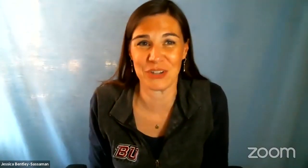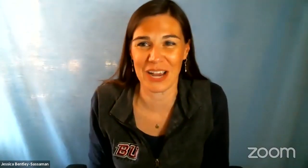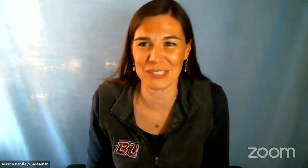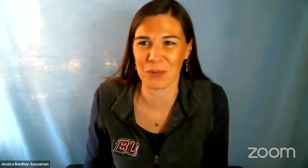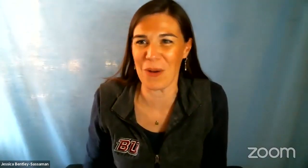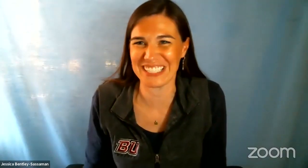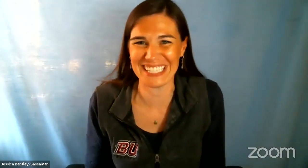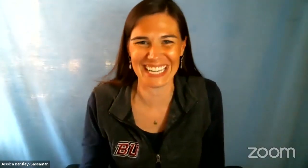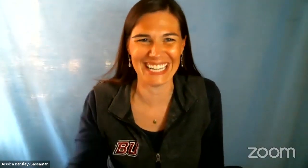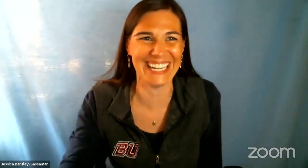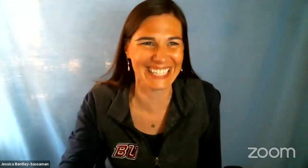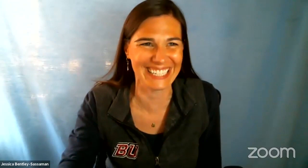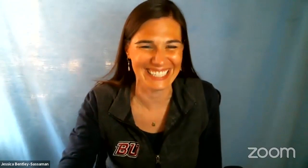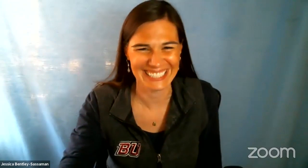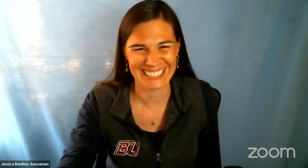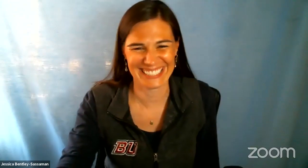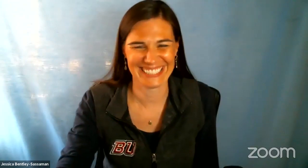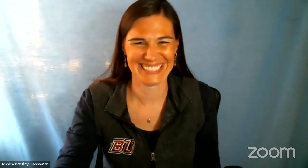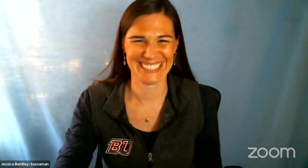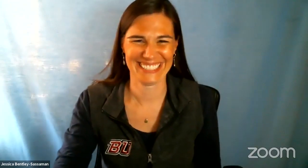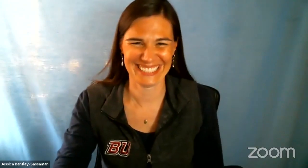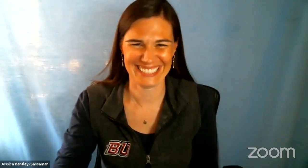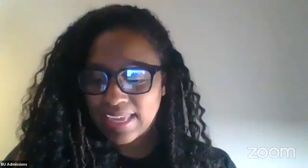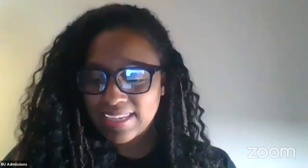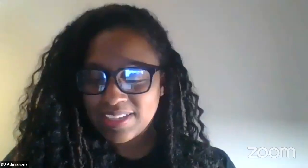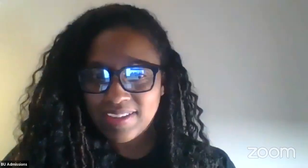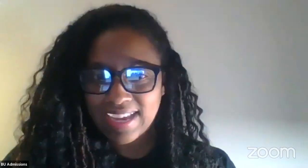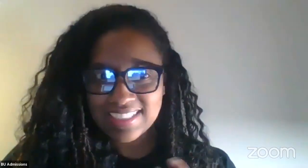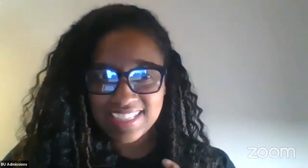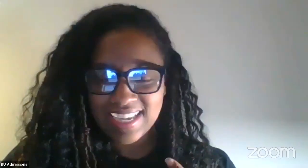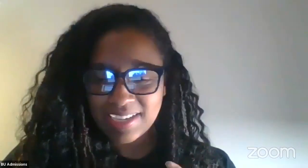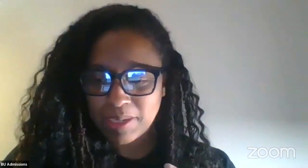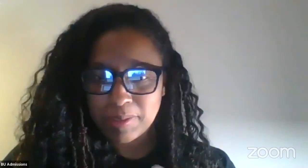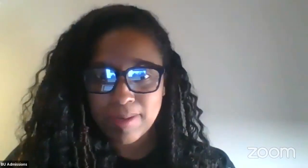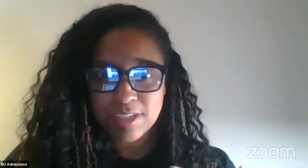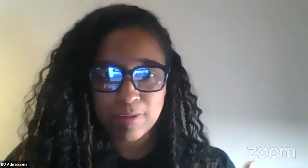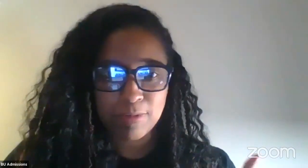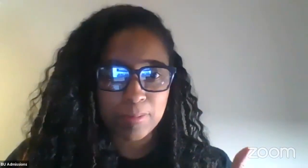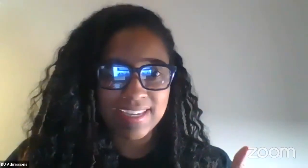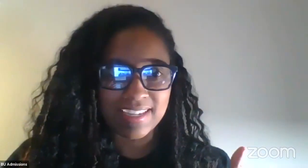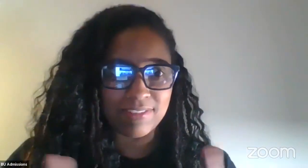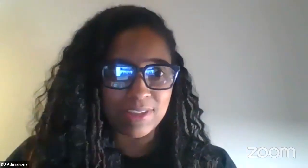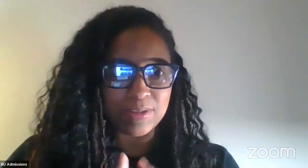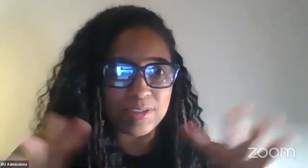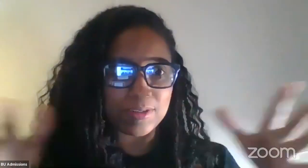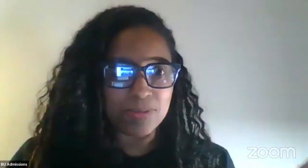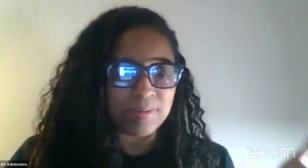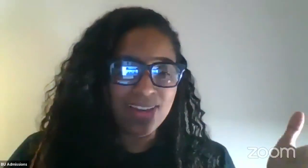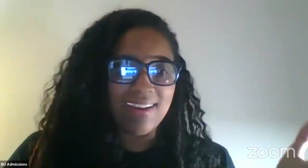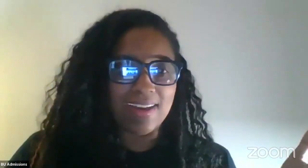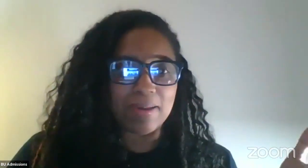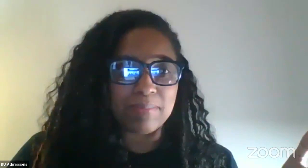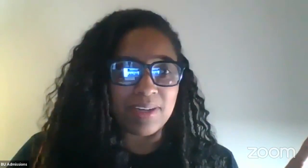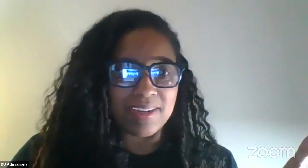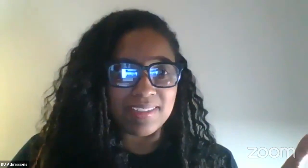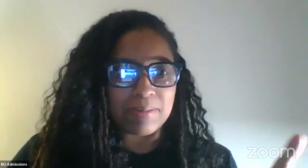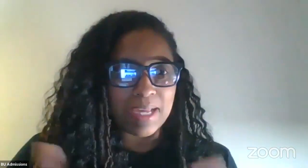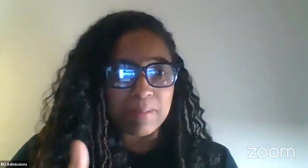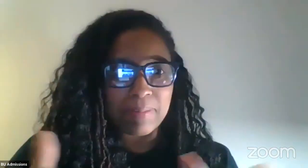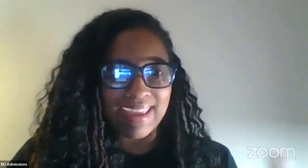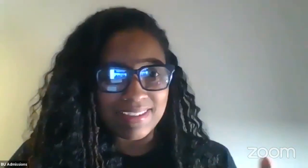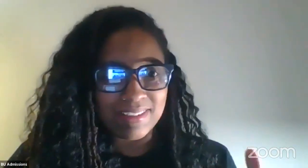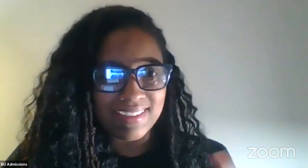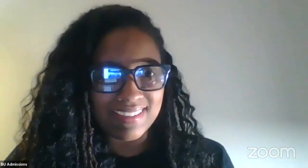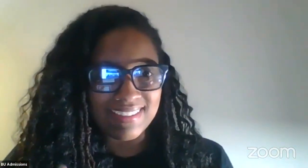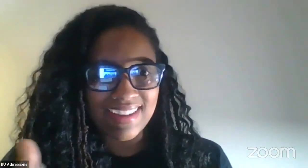interesting if you guys were watching it. Well, you know, I actually had one quick question before we kind of go to our